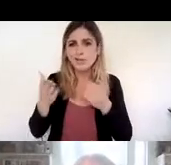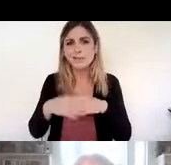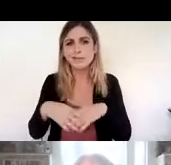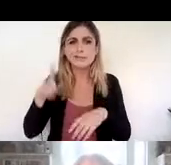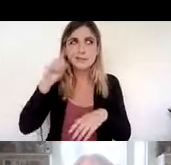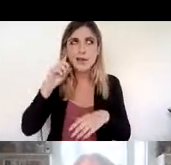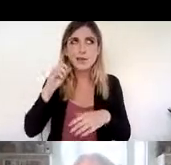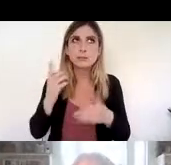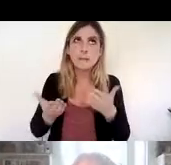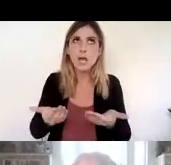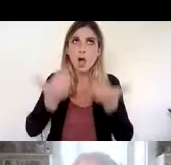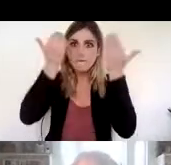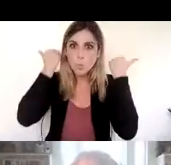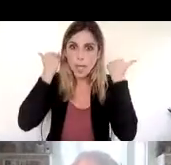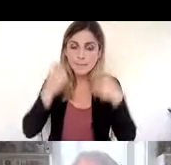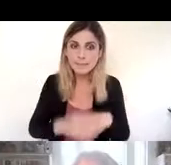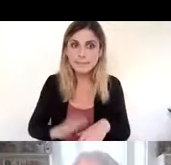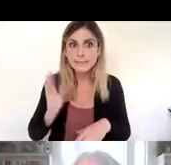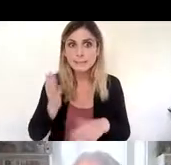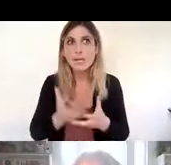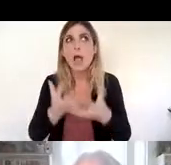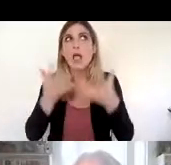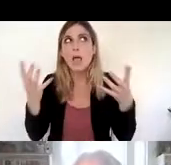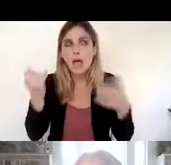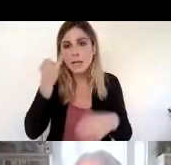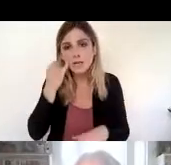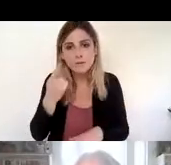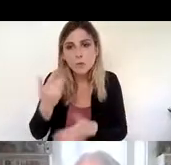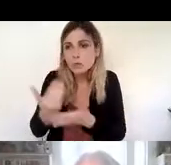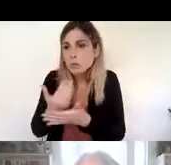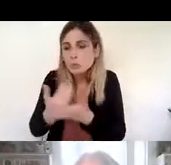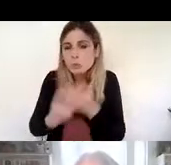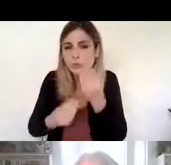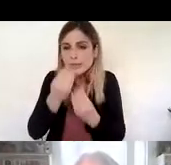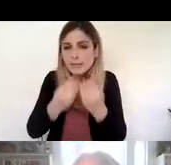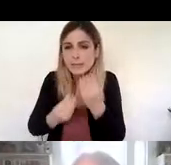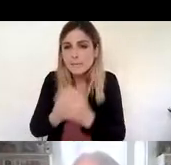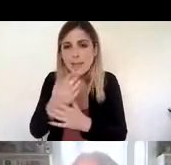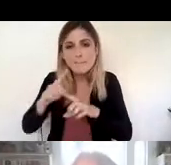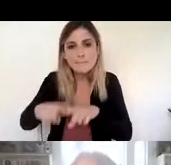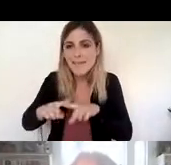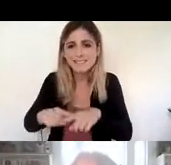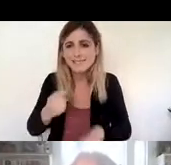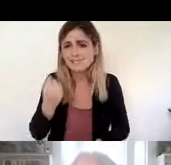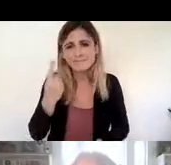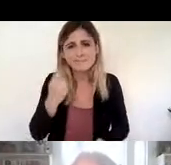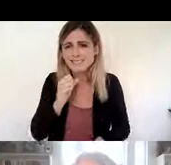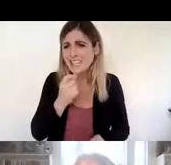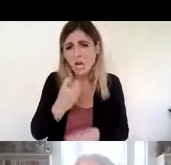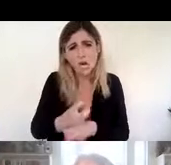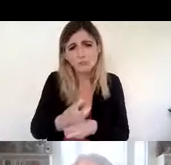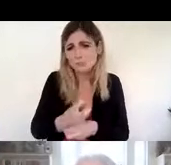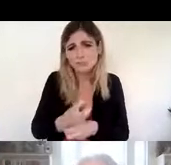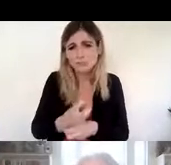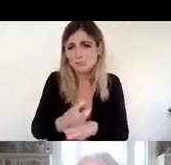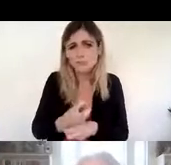bit overwhelming. It might especially sound overwhelming to somebody who is new to plant-based eating. But it's really not that difficult once you get into